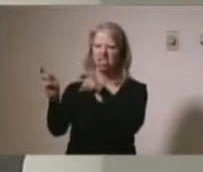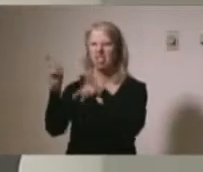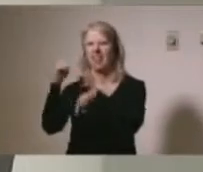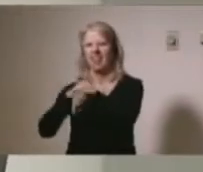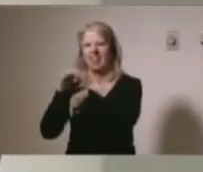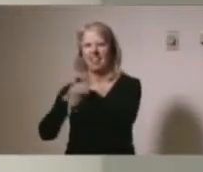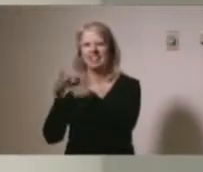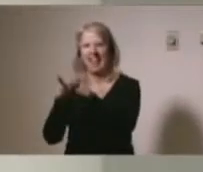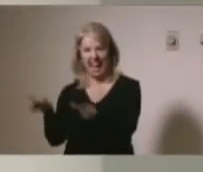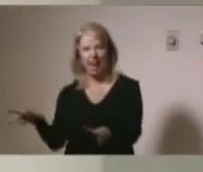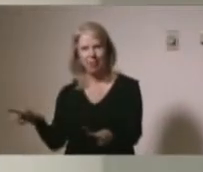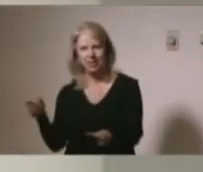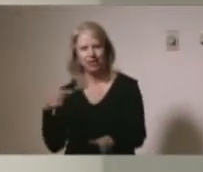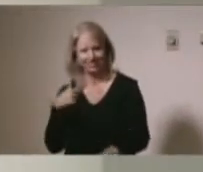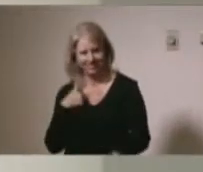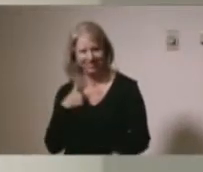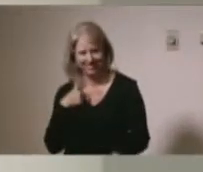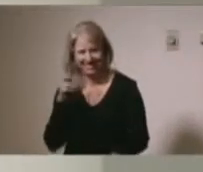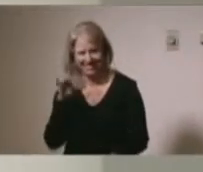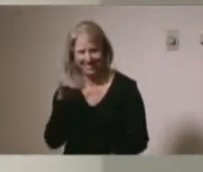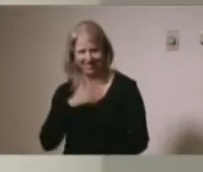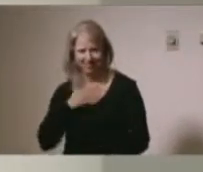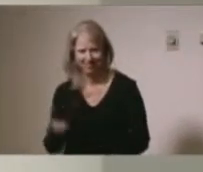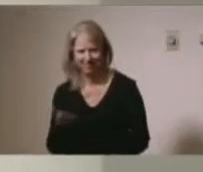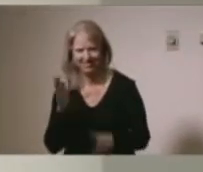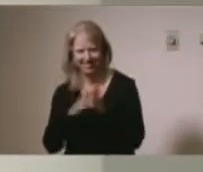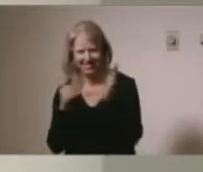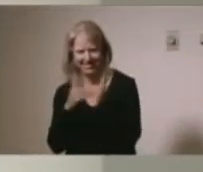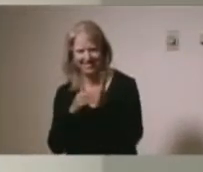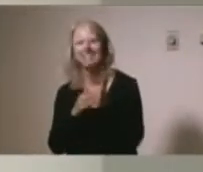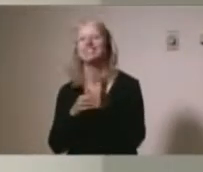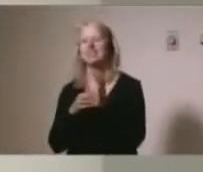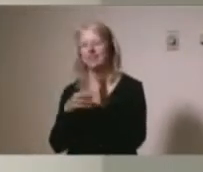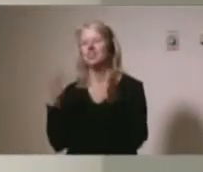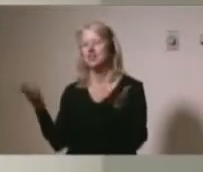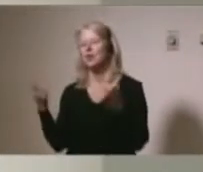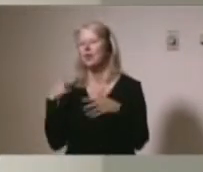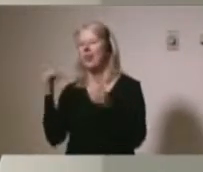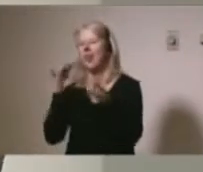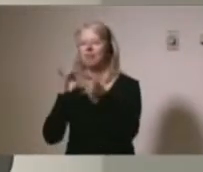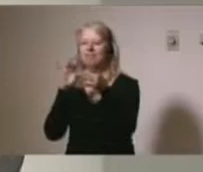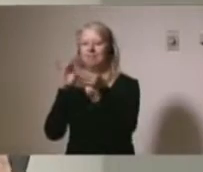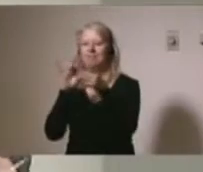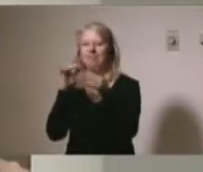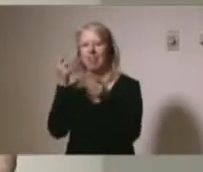So let's talk more about the land down under and give you some of its background.